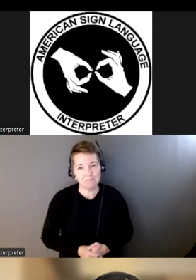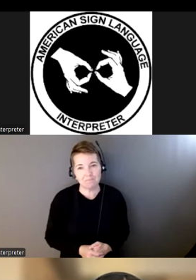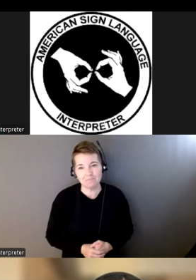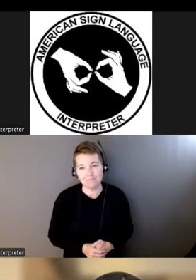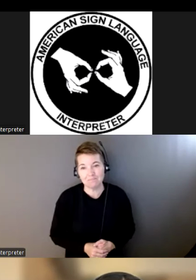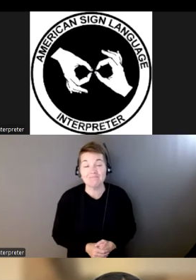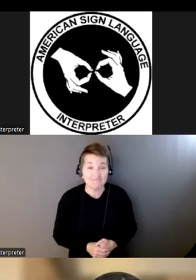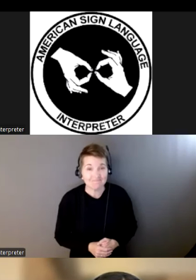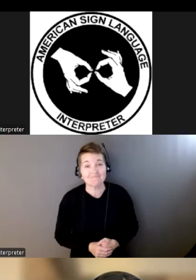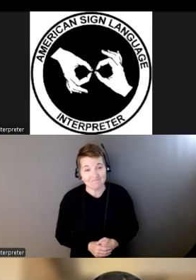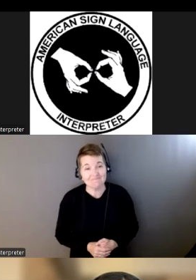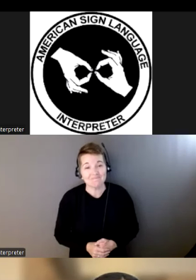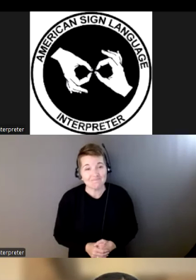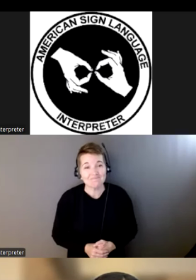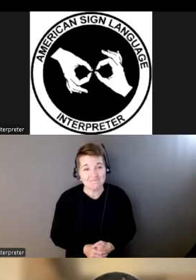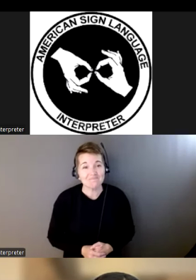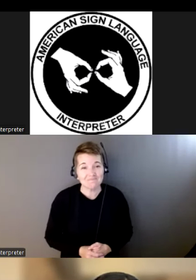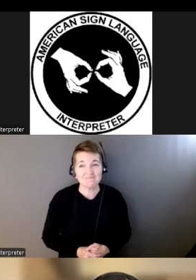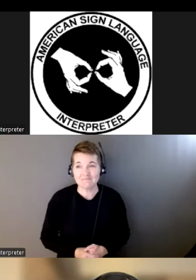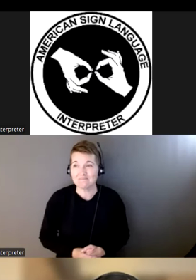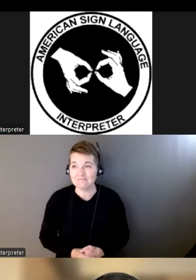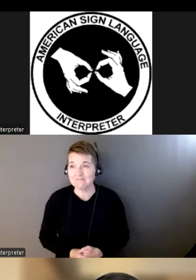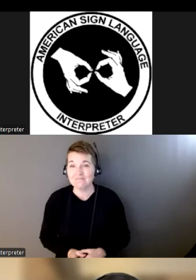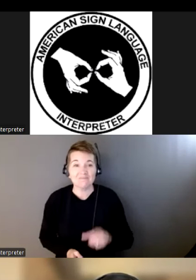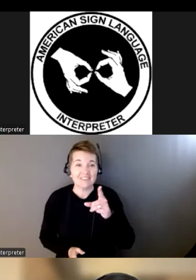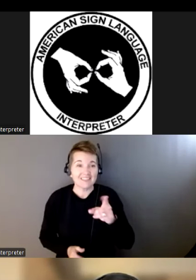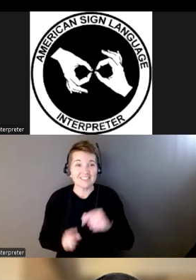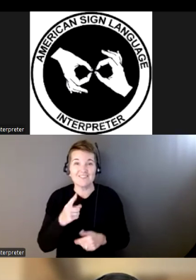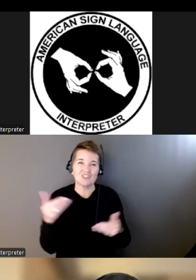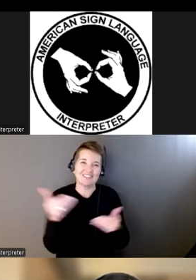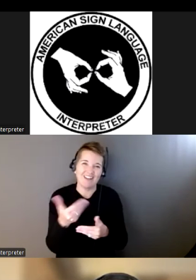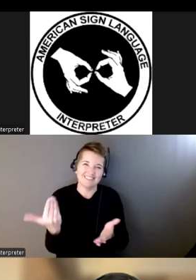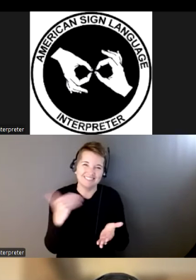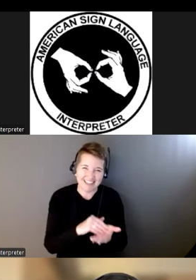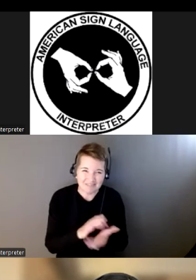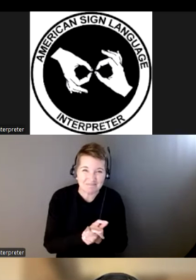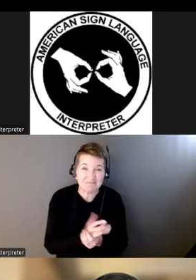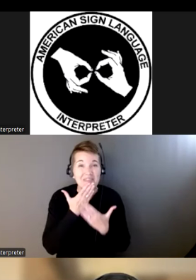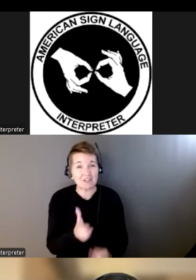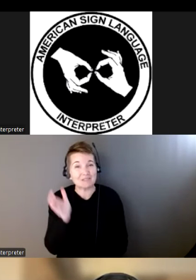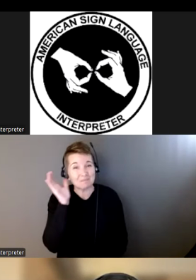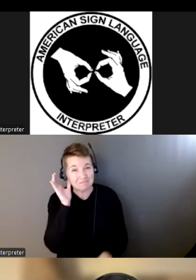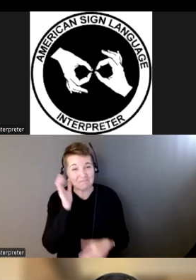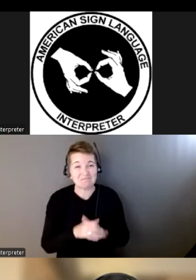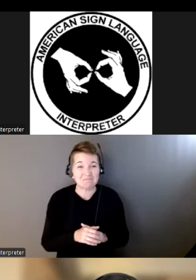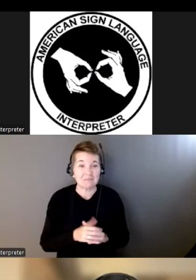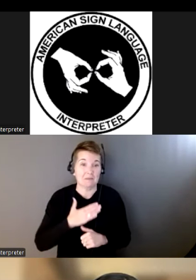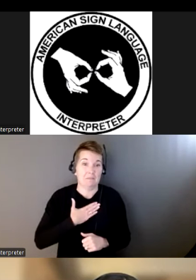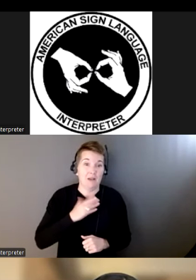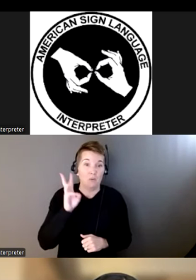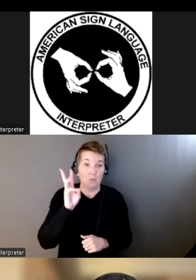Yeah, and this is the first slide again. Thank you for listening. And if you would like to see my website